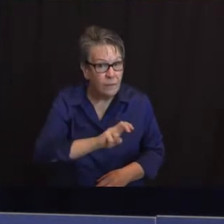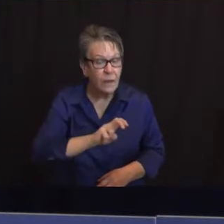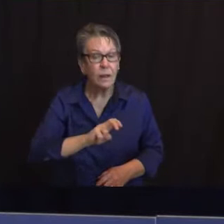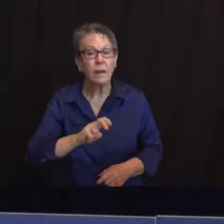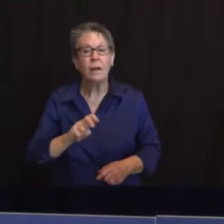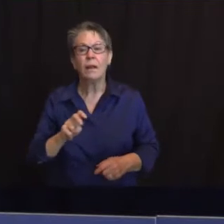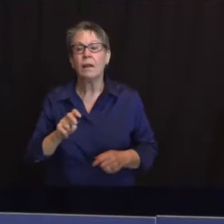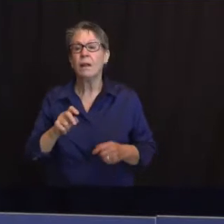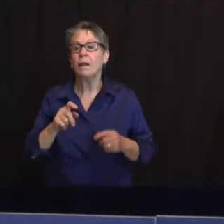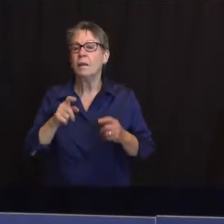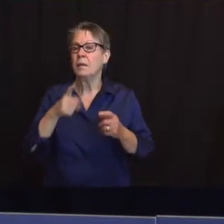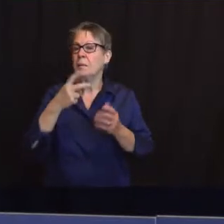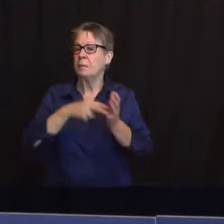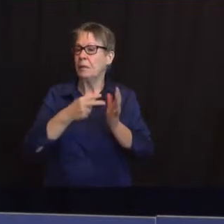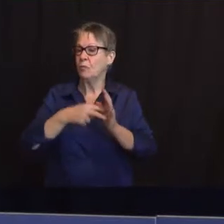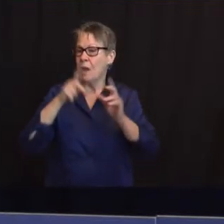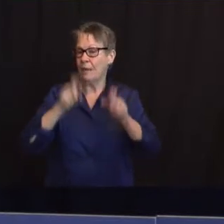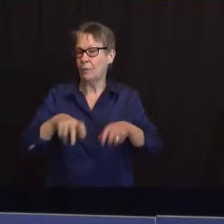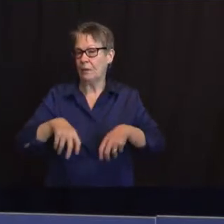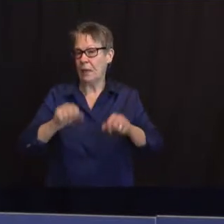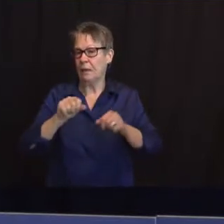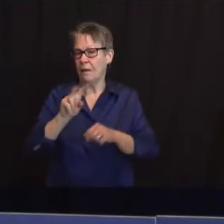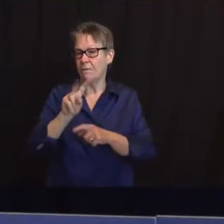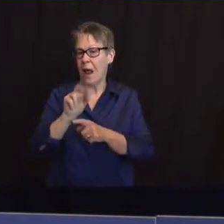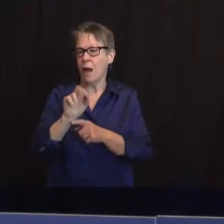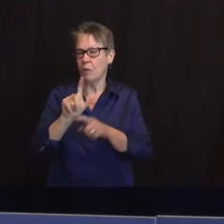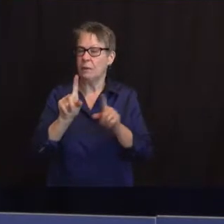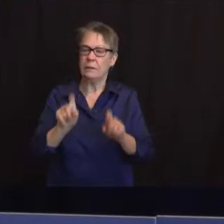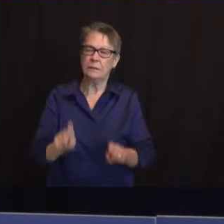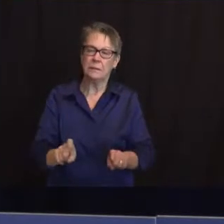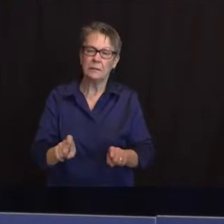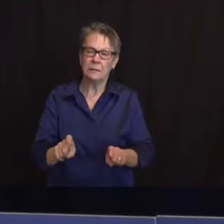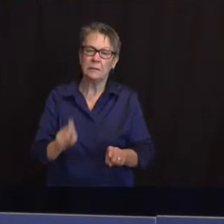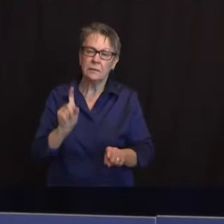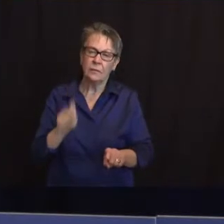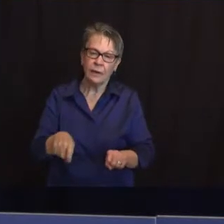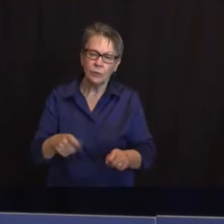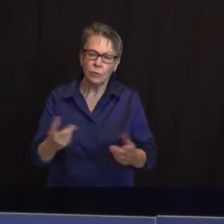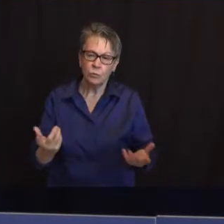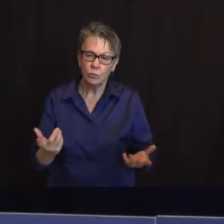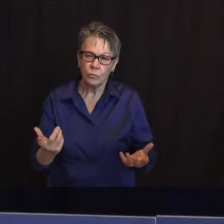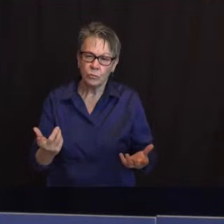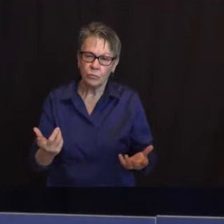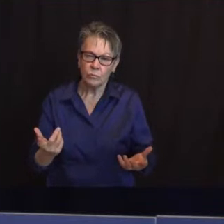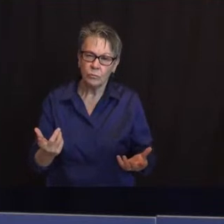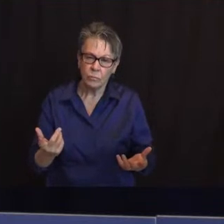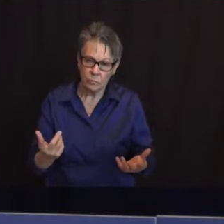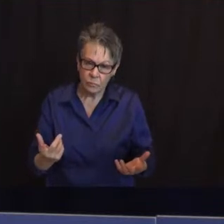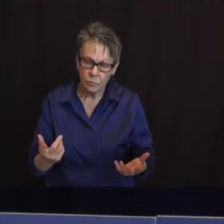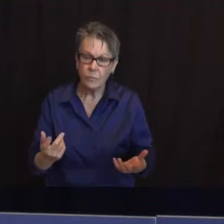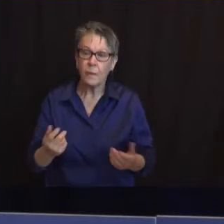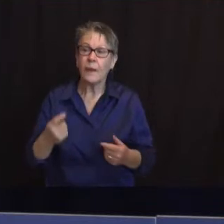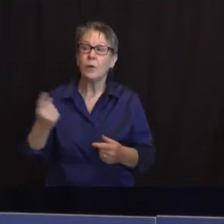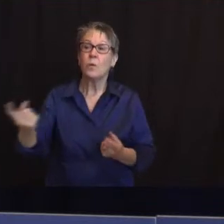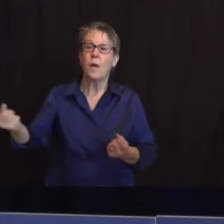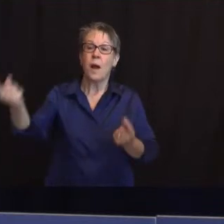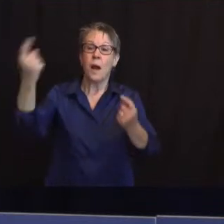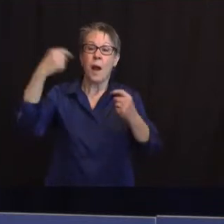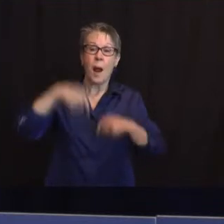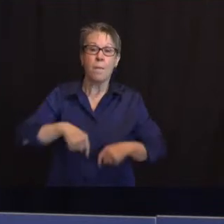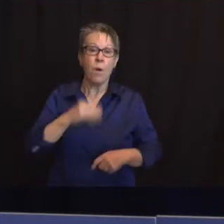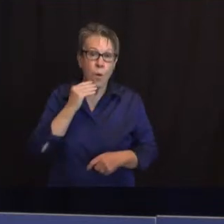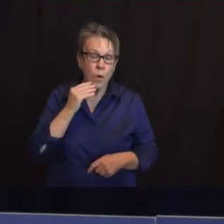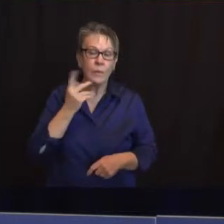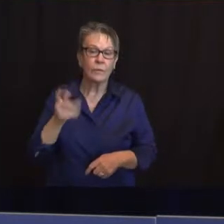travel. It is recommended that they stay home and self-quarantine for a full 7 days after travel, even if